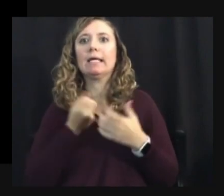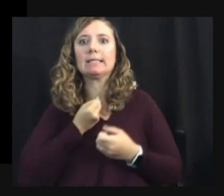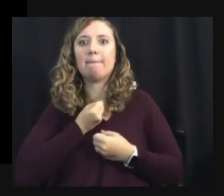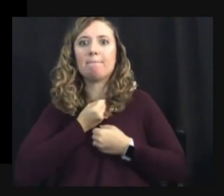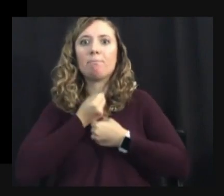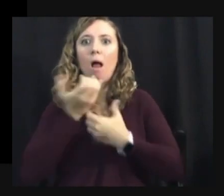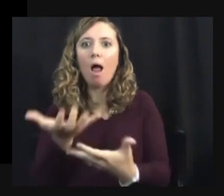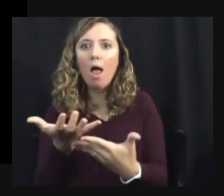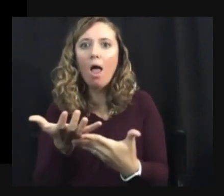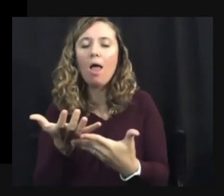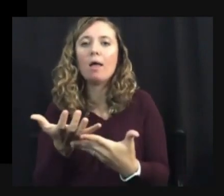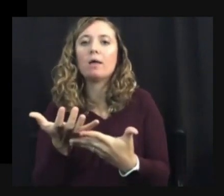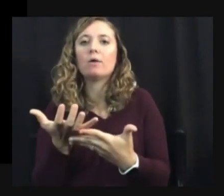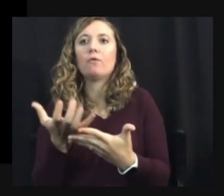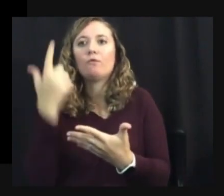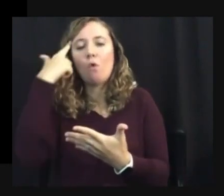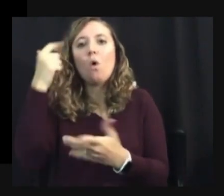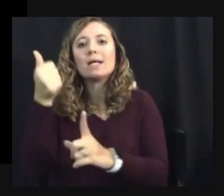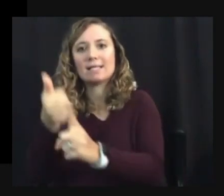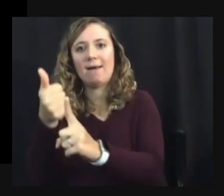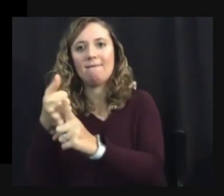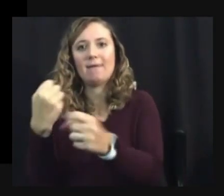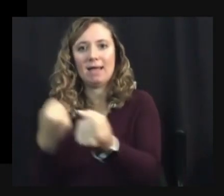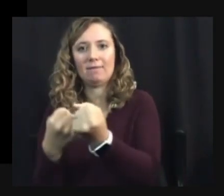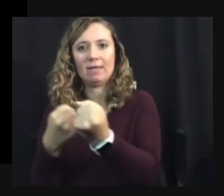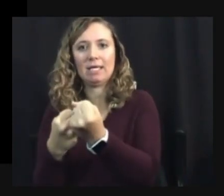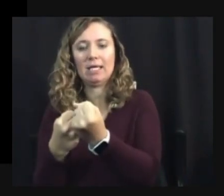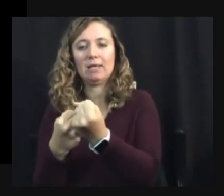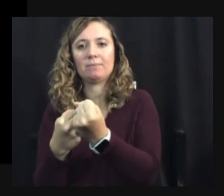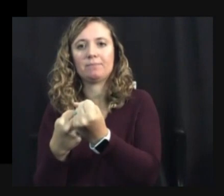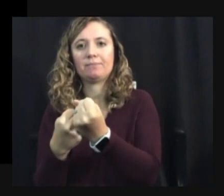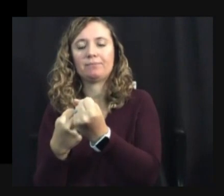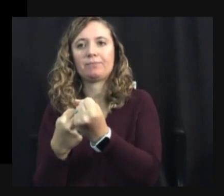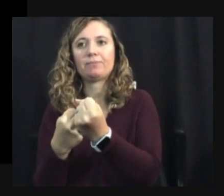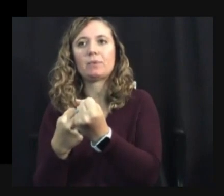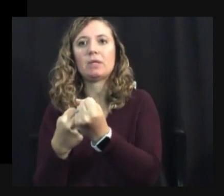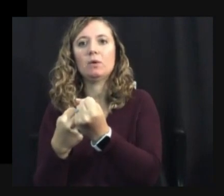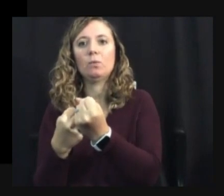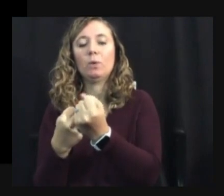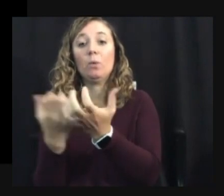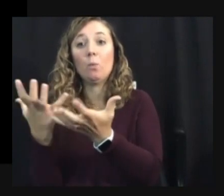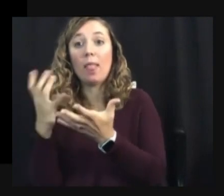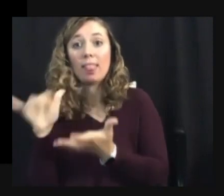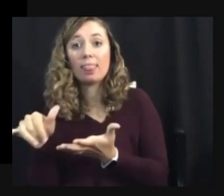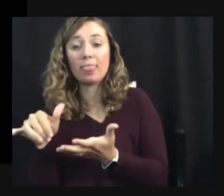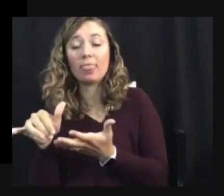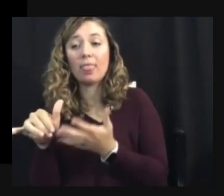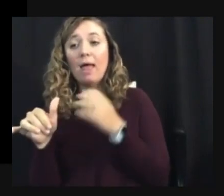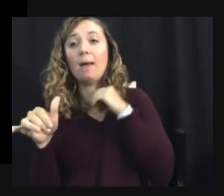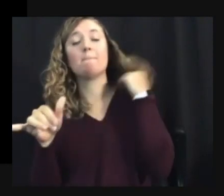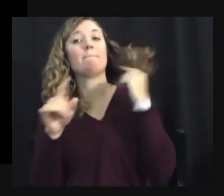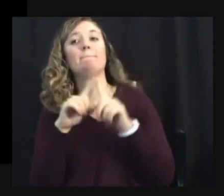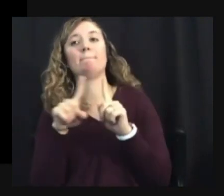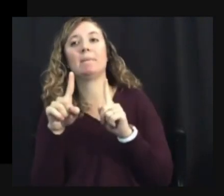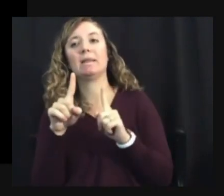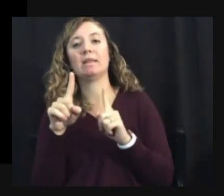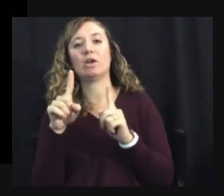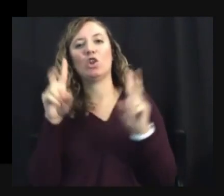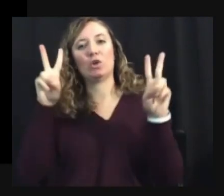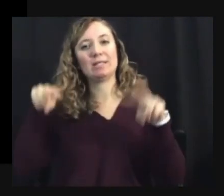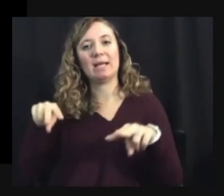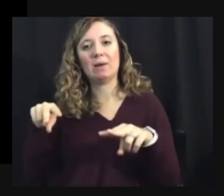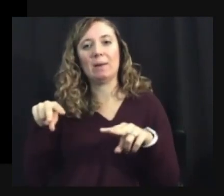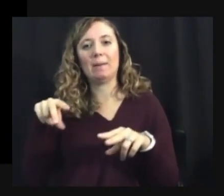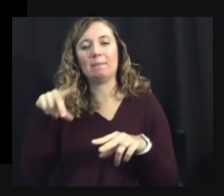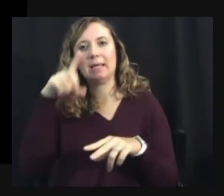for self-advocacy are often perceived as that's not good enough because you have to say, I need